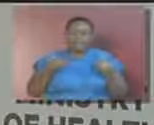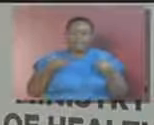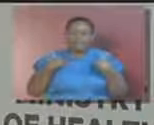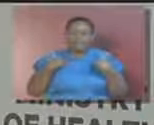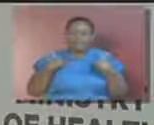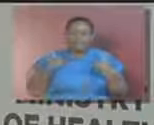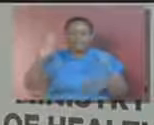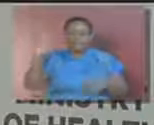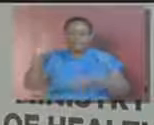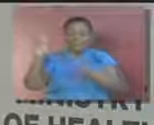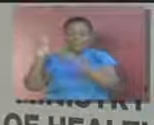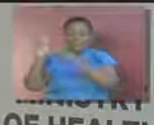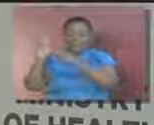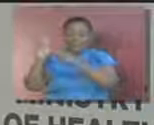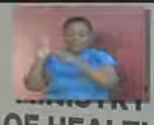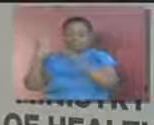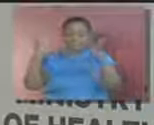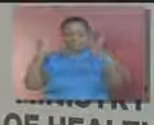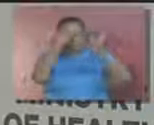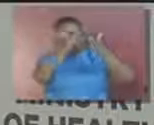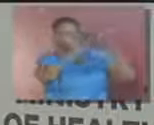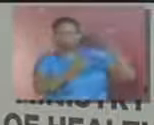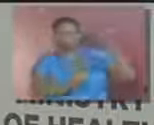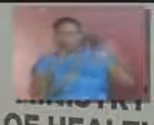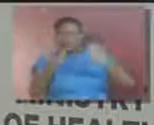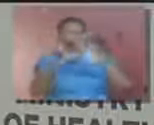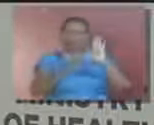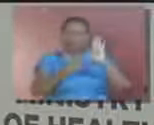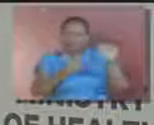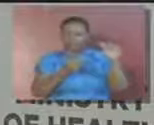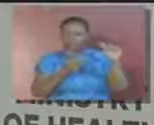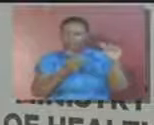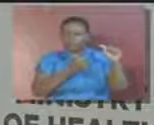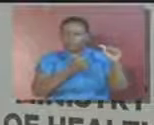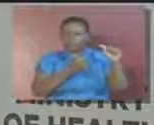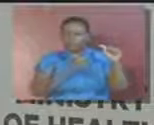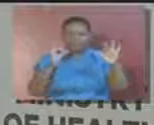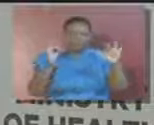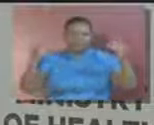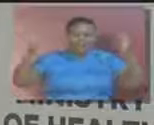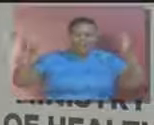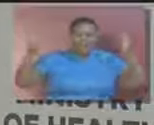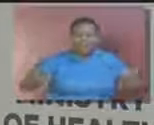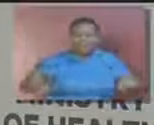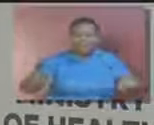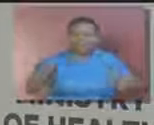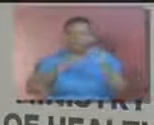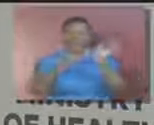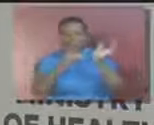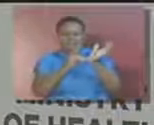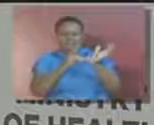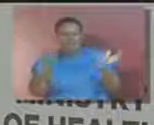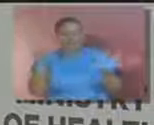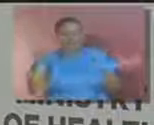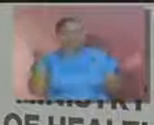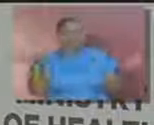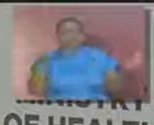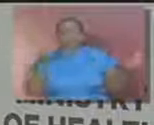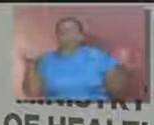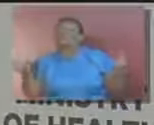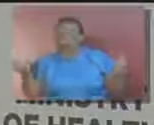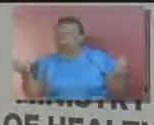syndrome, VITT, to the clinicians so that they are aware of how we treat that particular instance of that